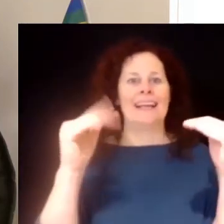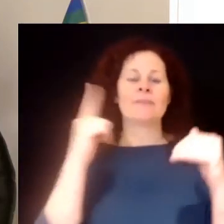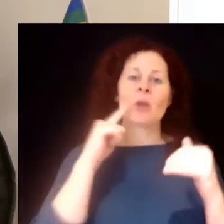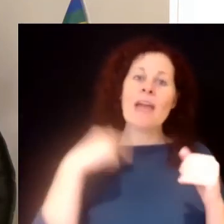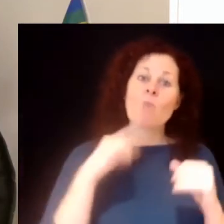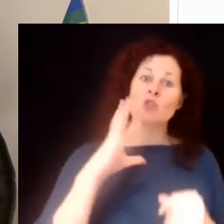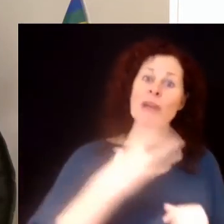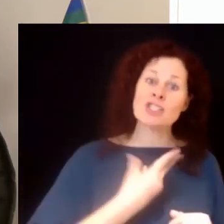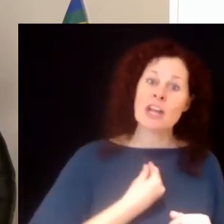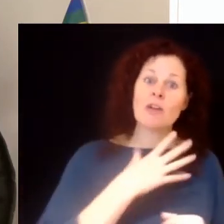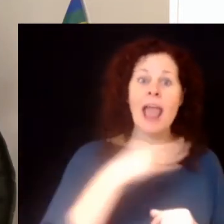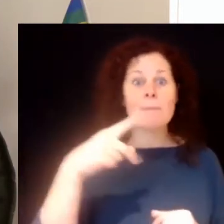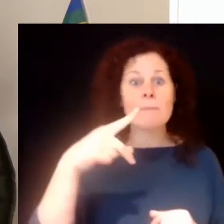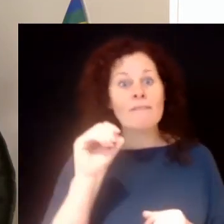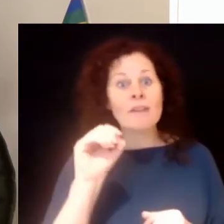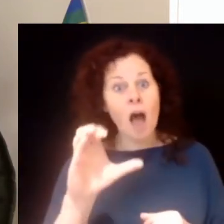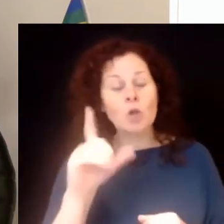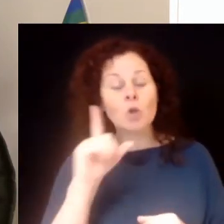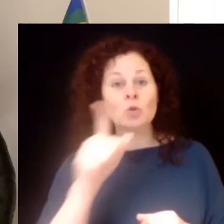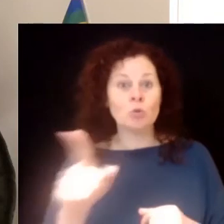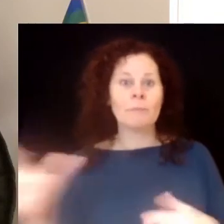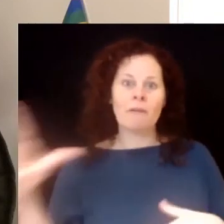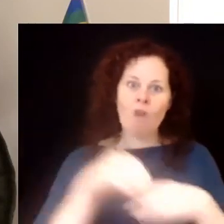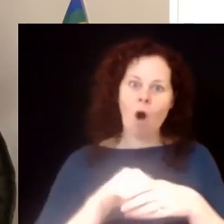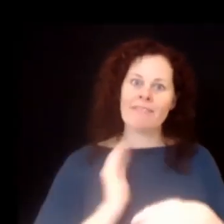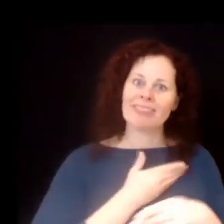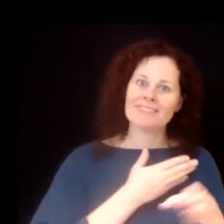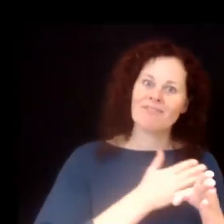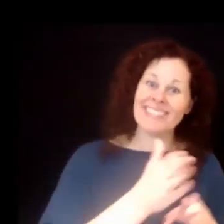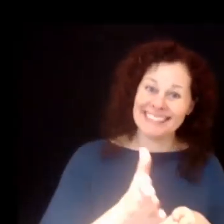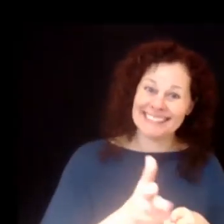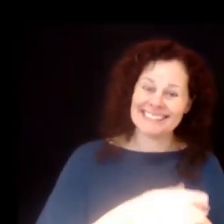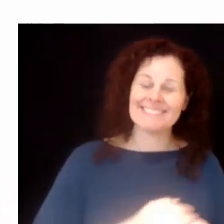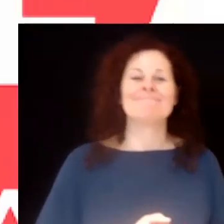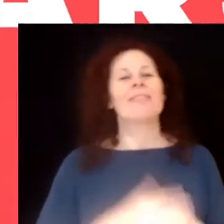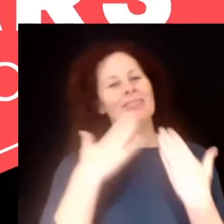job positions that will allow them to change the lives of many people. Thank you.